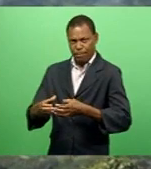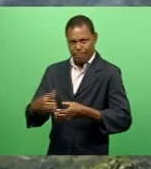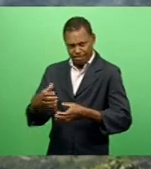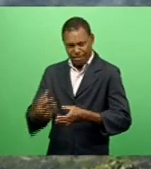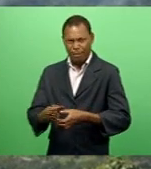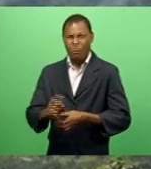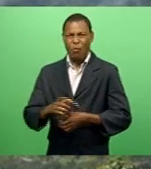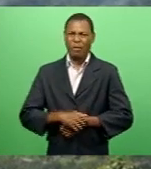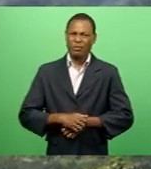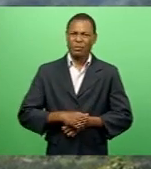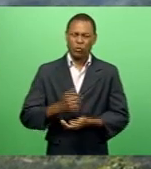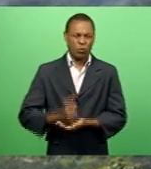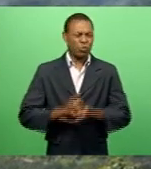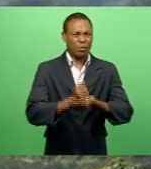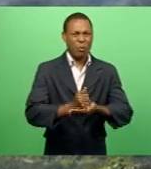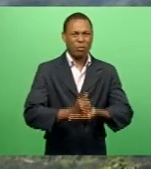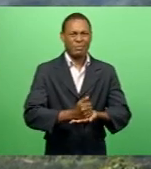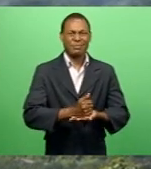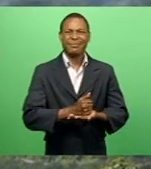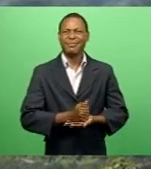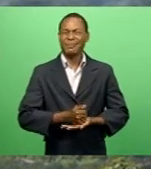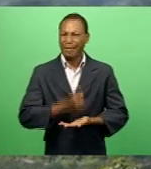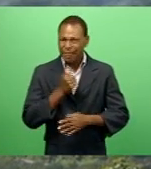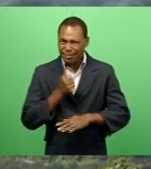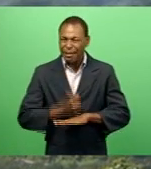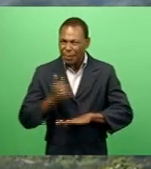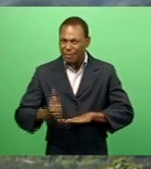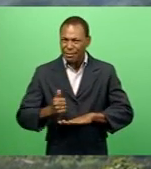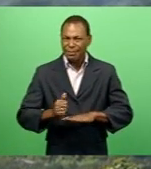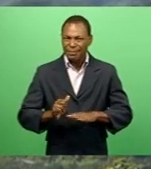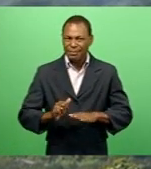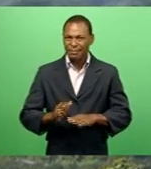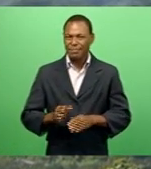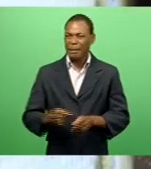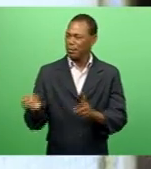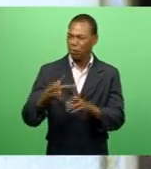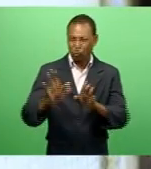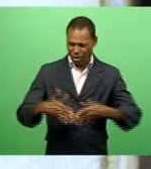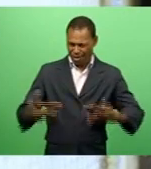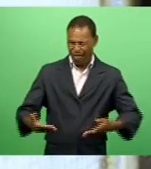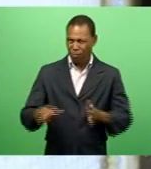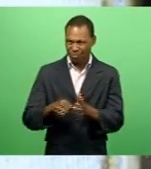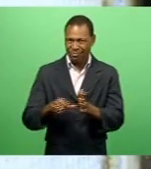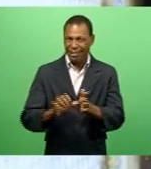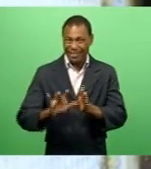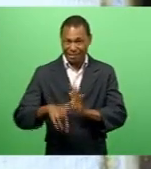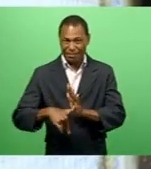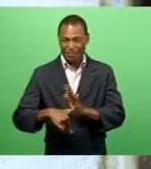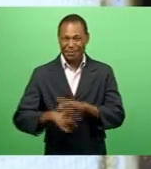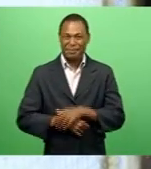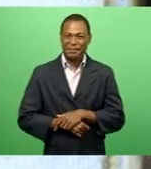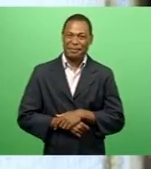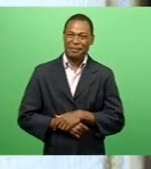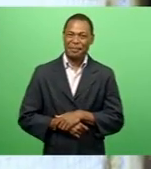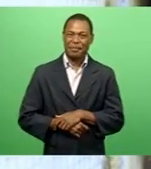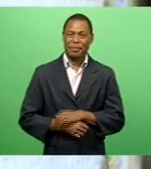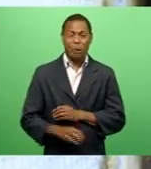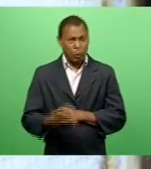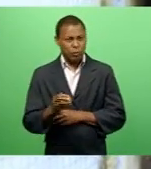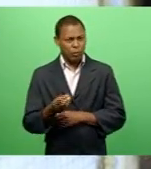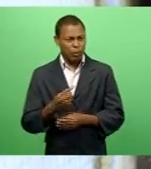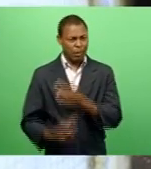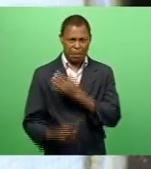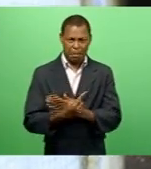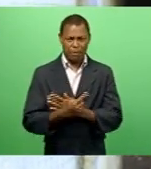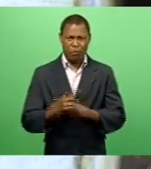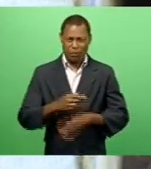the government in economic recovery, especially during these difficult times, unprecedented of times. So we are working